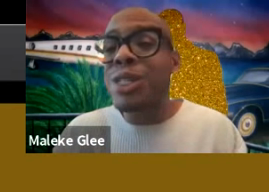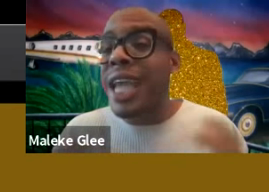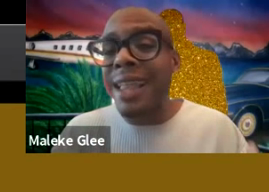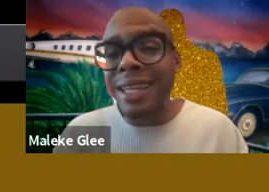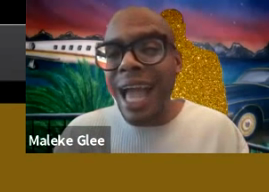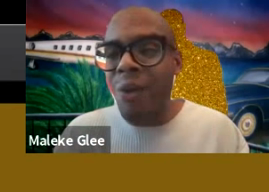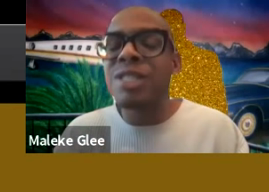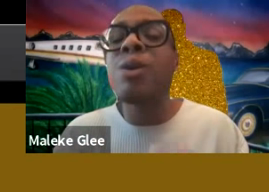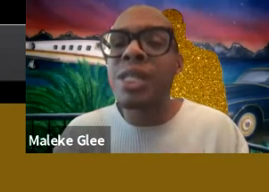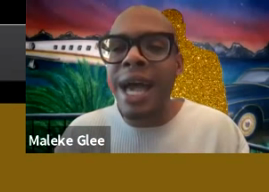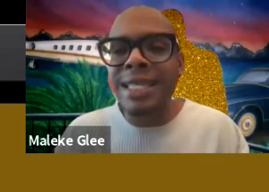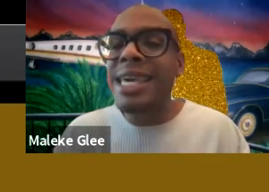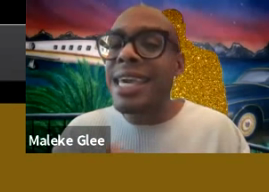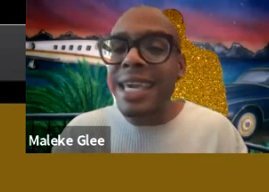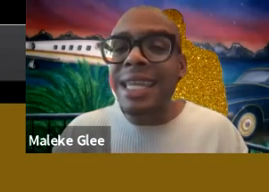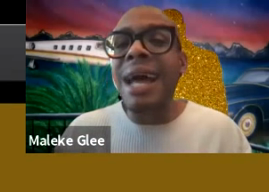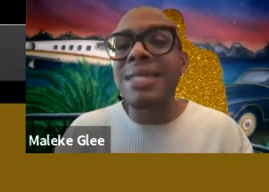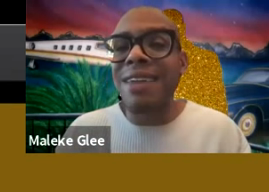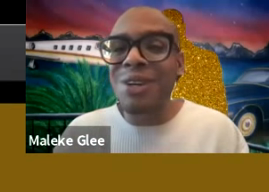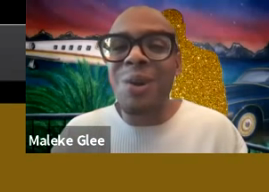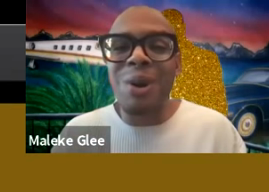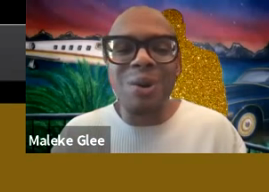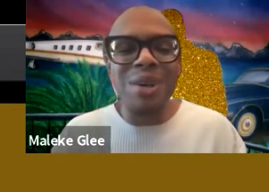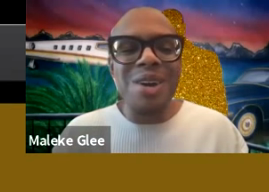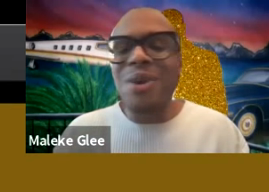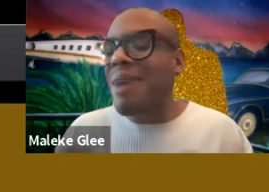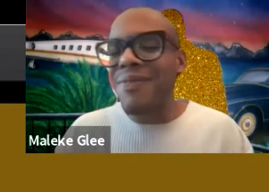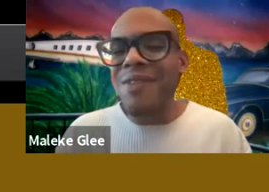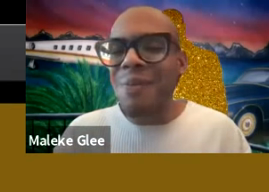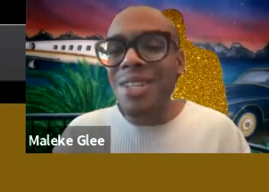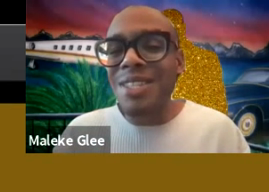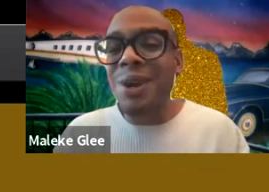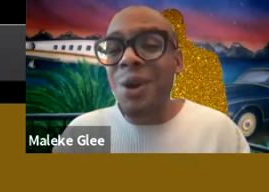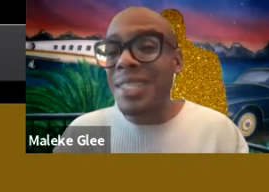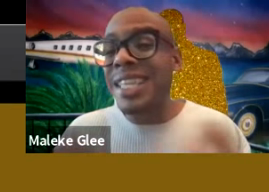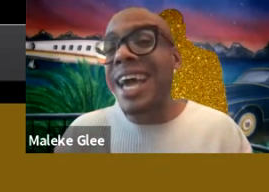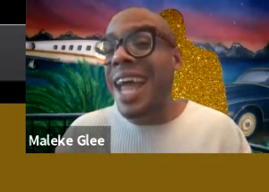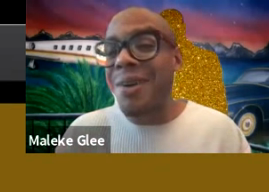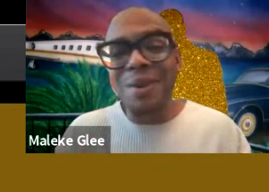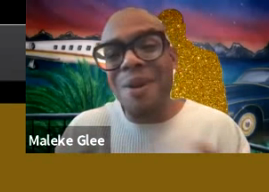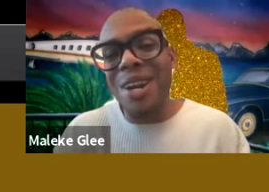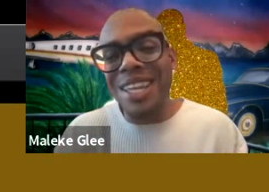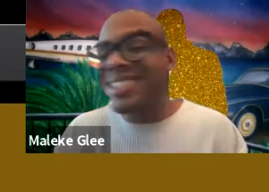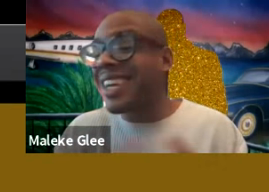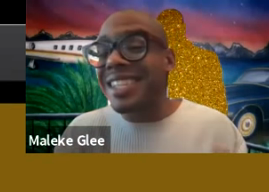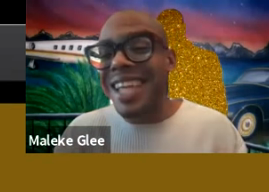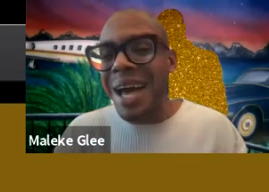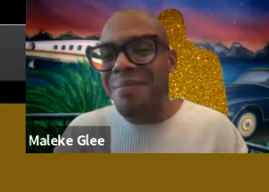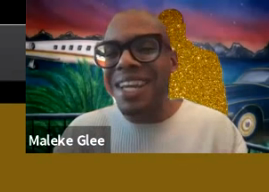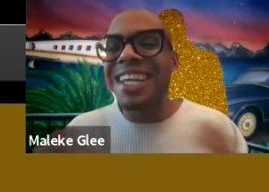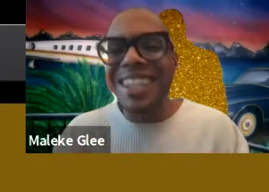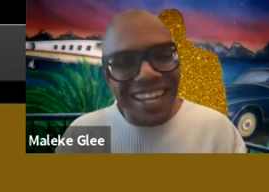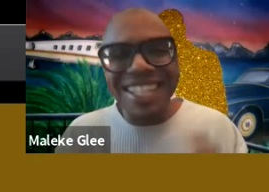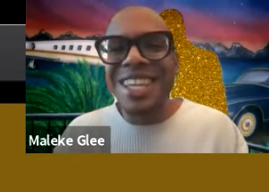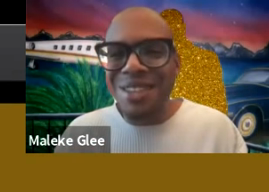and sociality, how we socialize in and outside of the go-go. One of my favorite parts of the go-go was the let out, where the party doesn't stop,